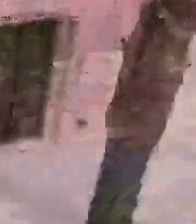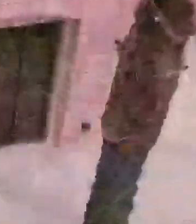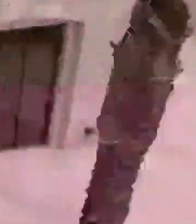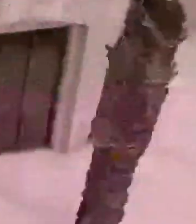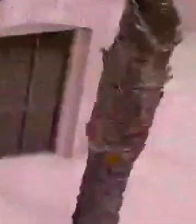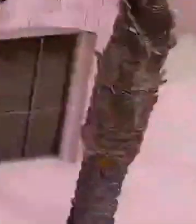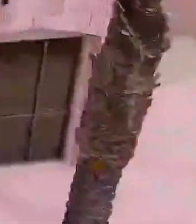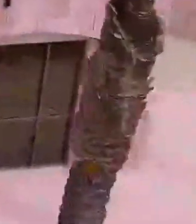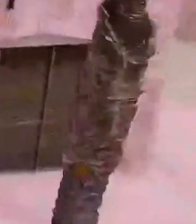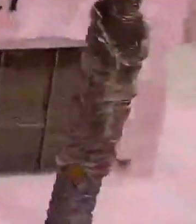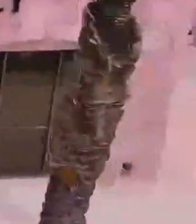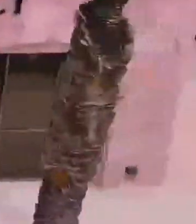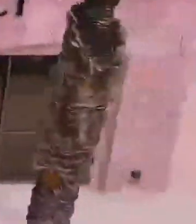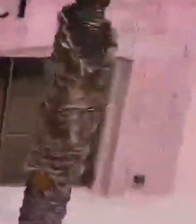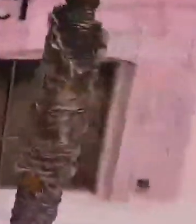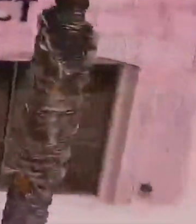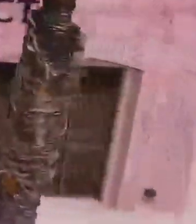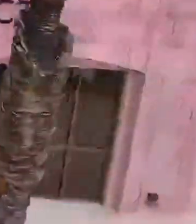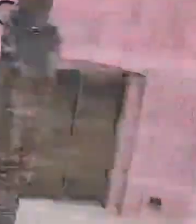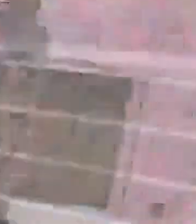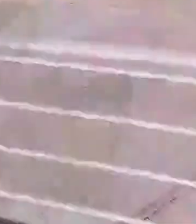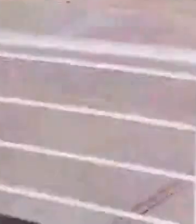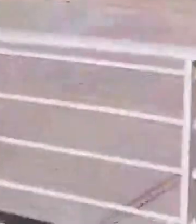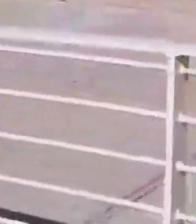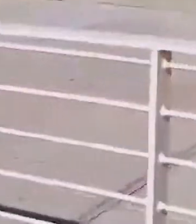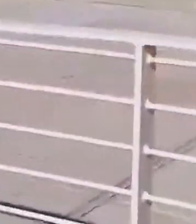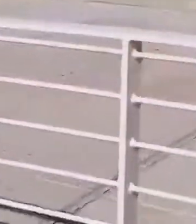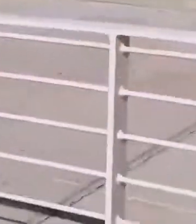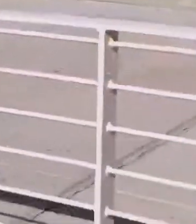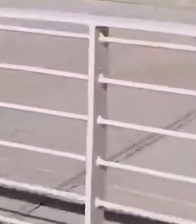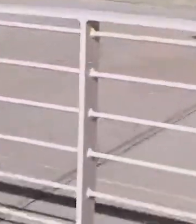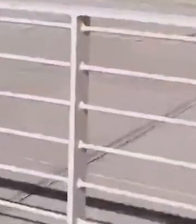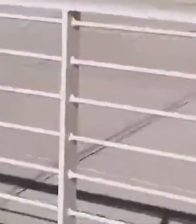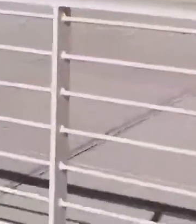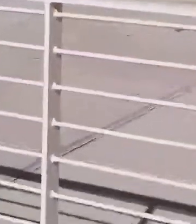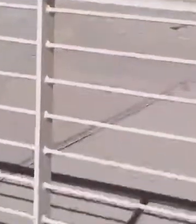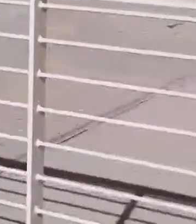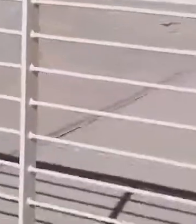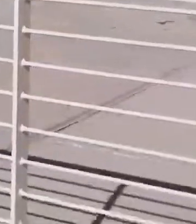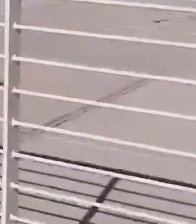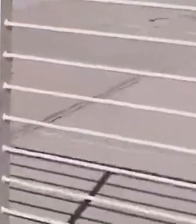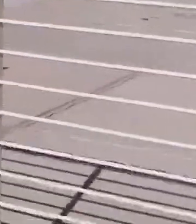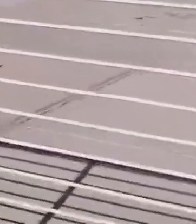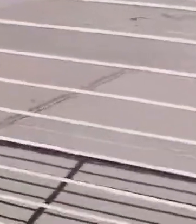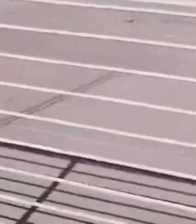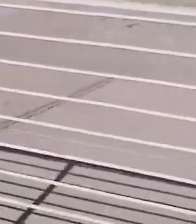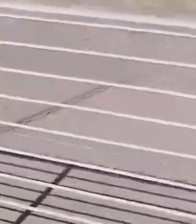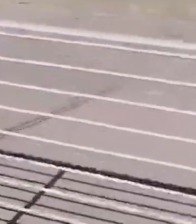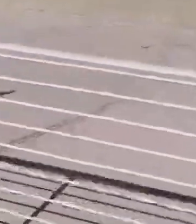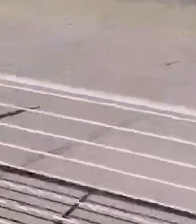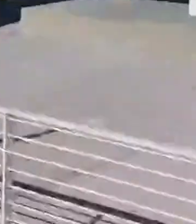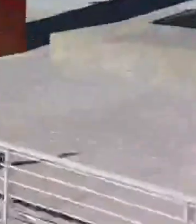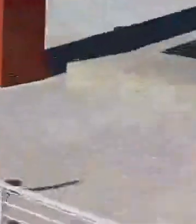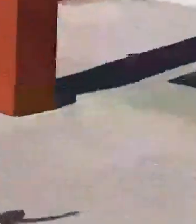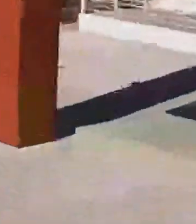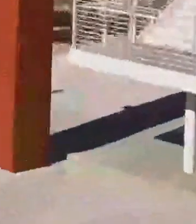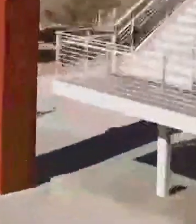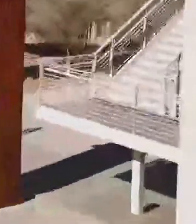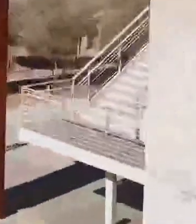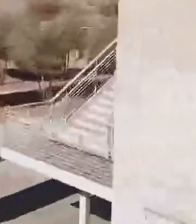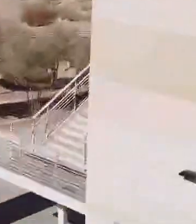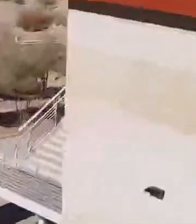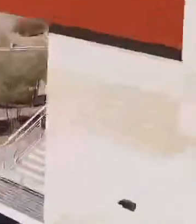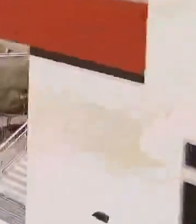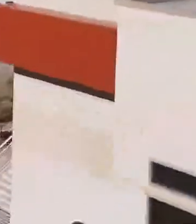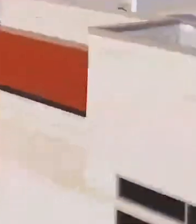District, it means providing every student with the tools to dream big and achieve even bigger.